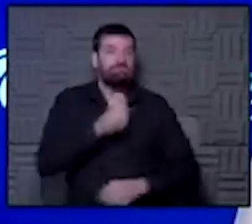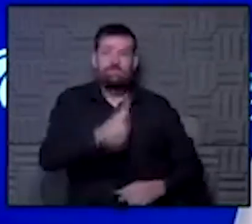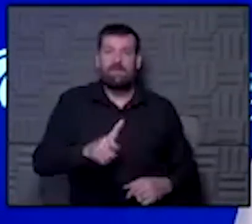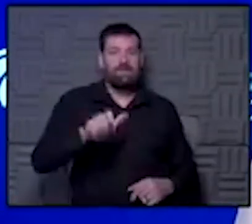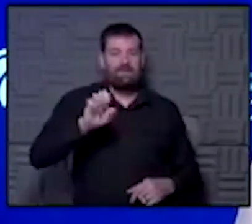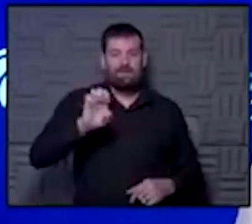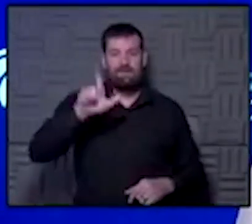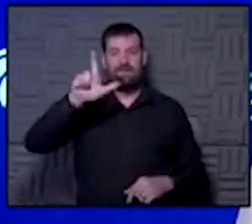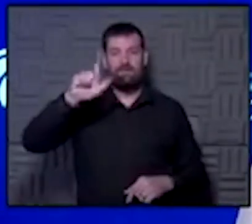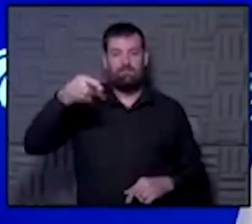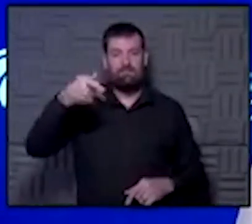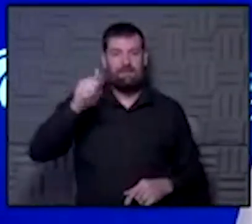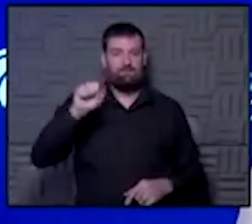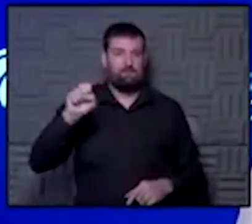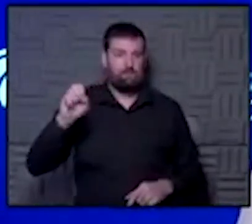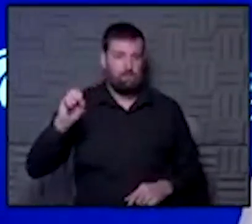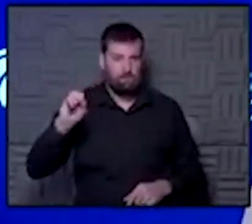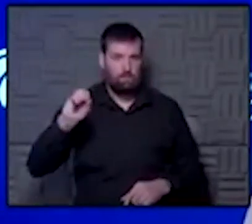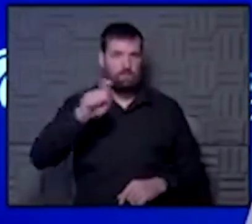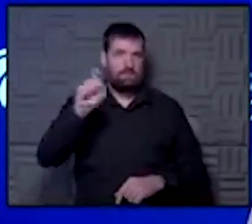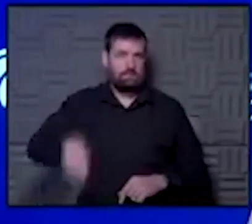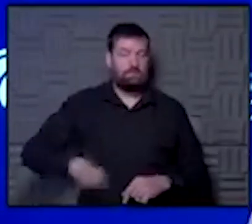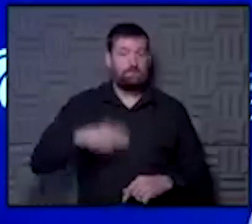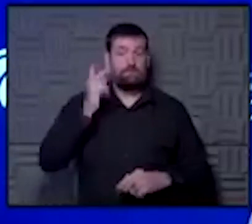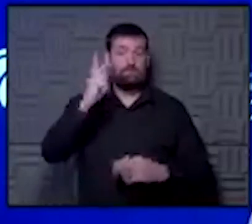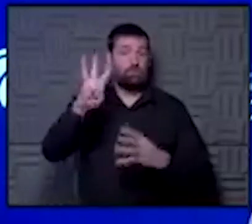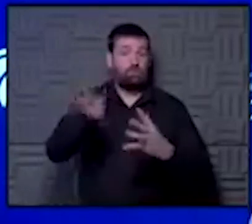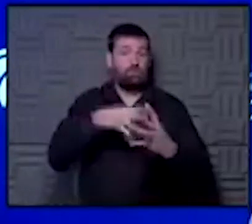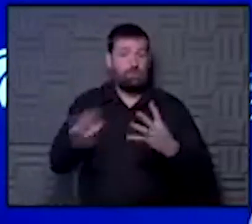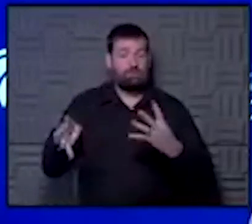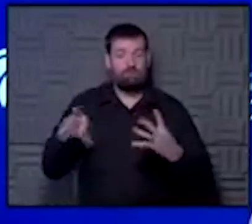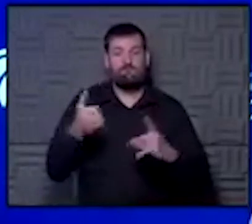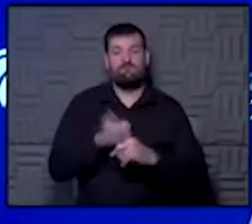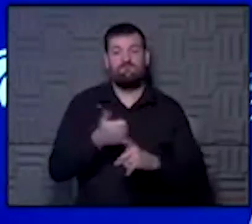Texas. I saw a graph last night. They are having